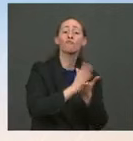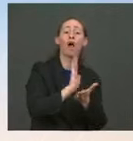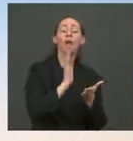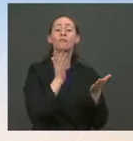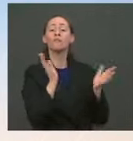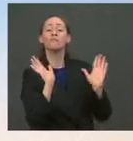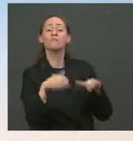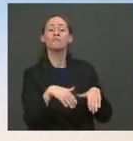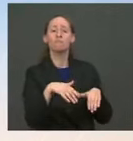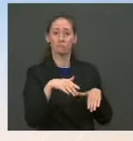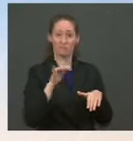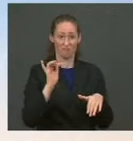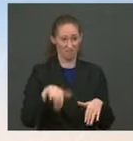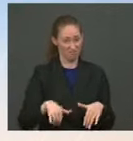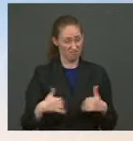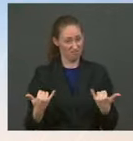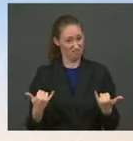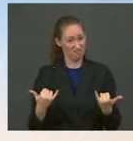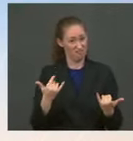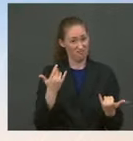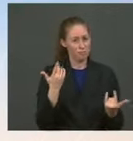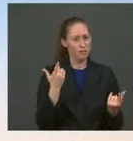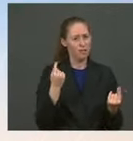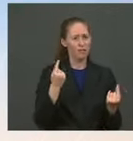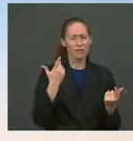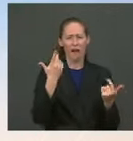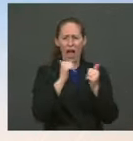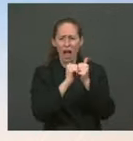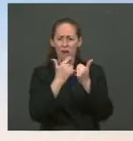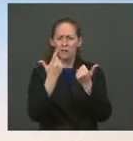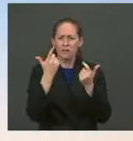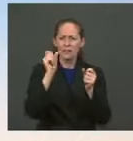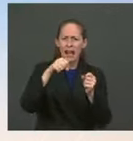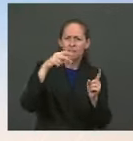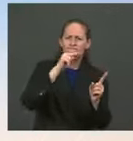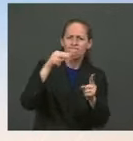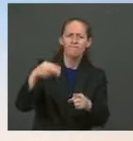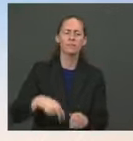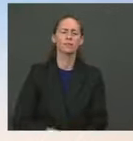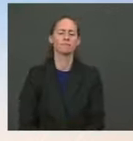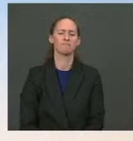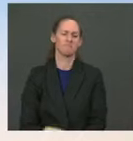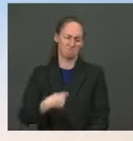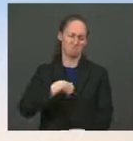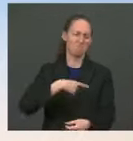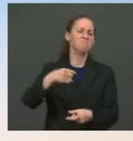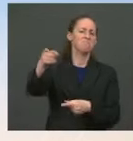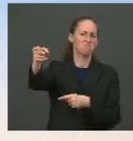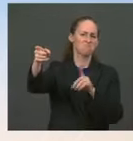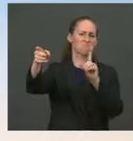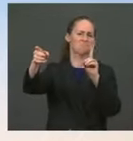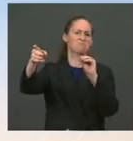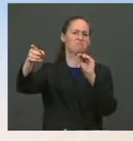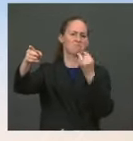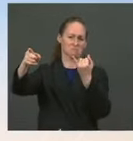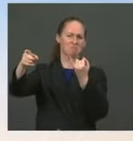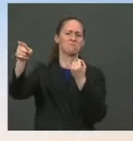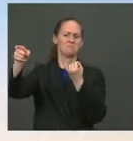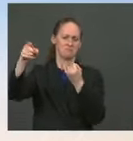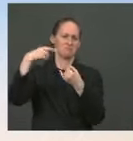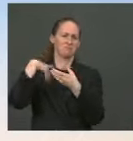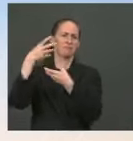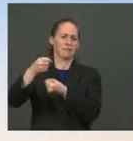to actually police these issues? Well, we have all the confidence in the Department of Justice. On these particular issues, clearly I can't speak to them